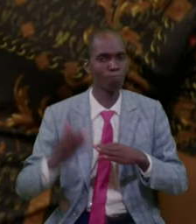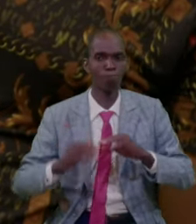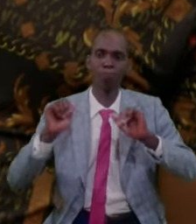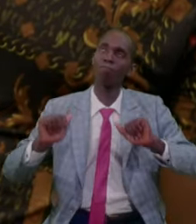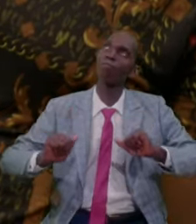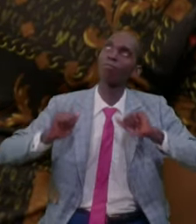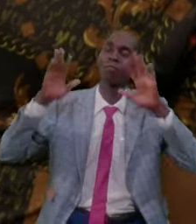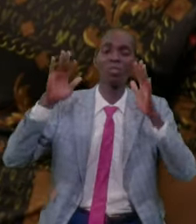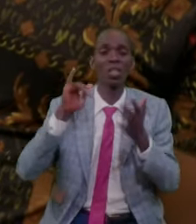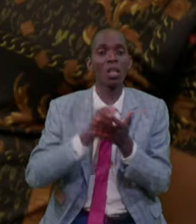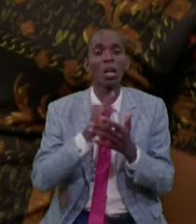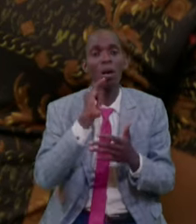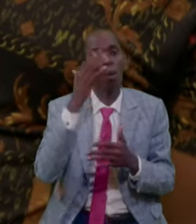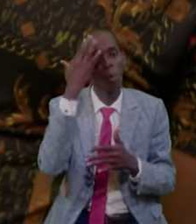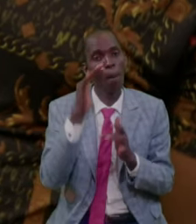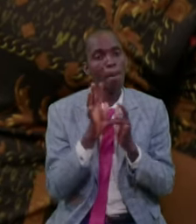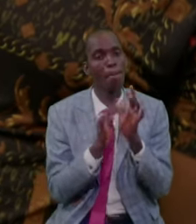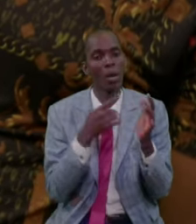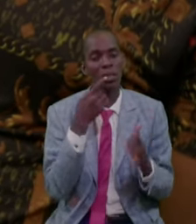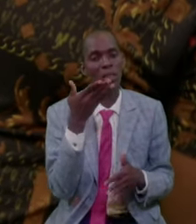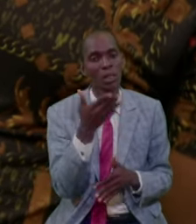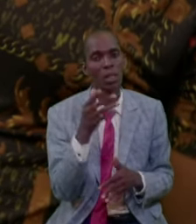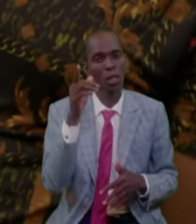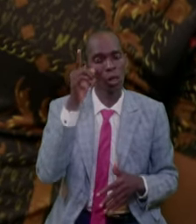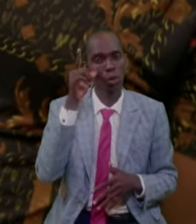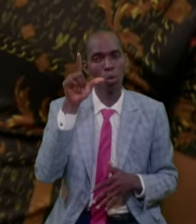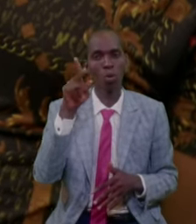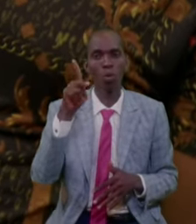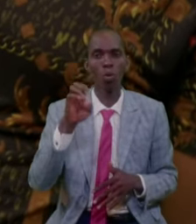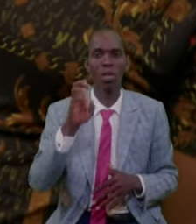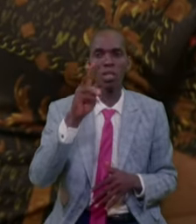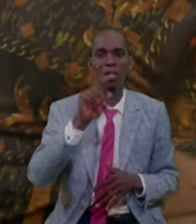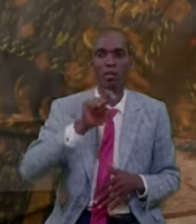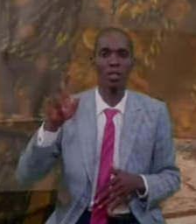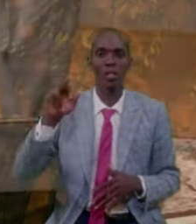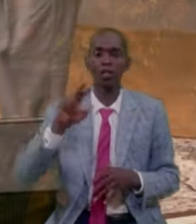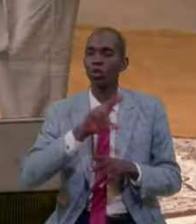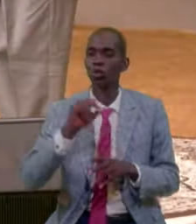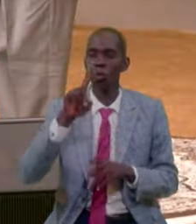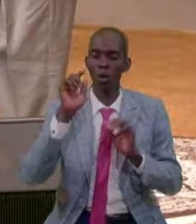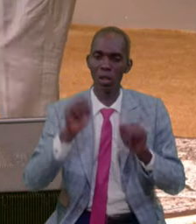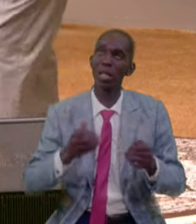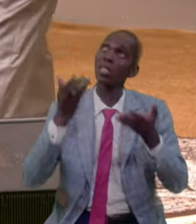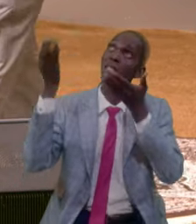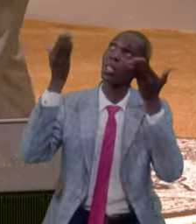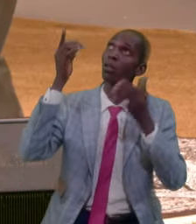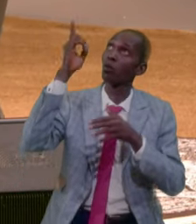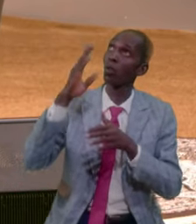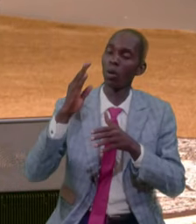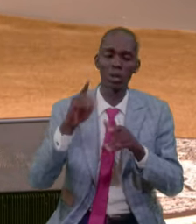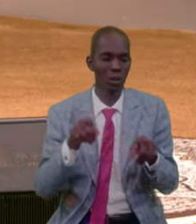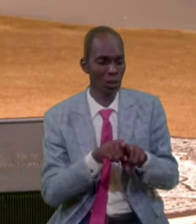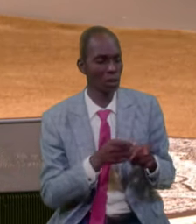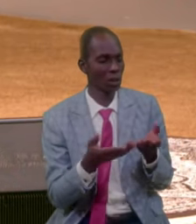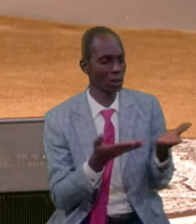can serve God and mammon. Look at verse 14. In verse 14, and